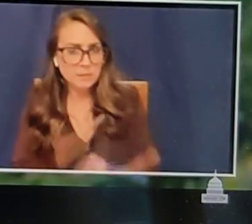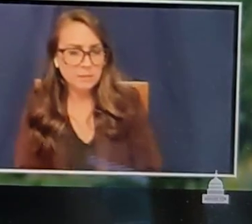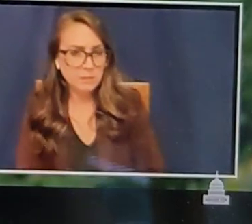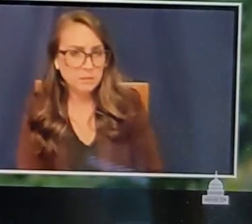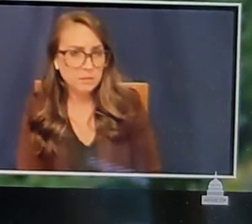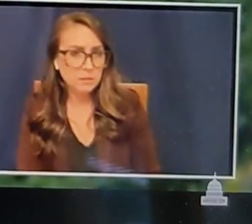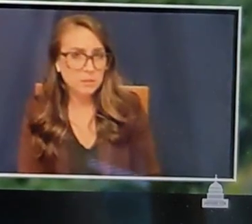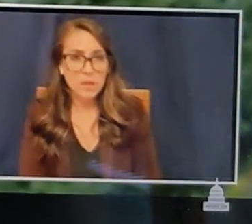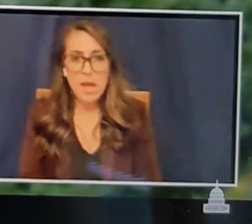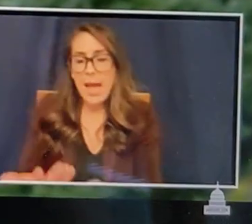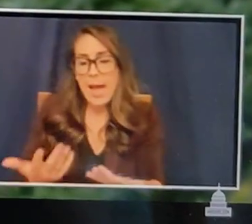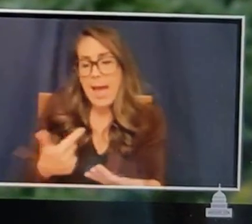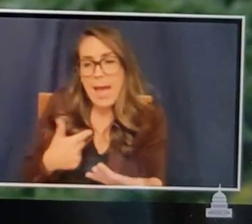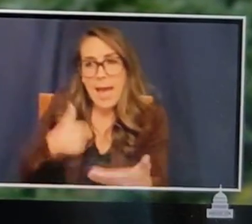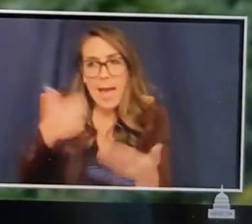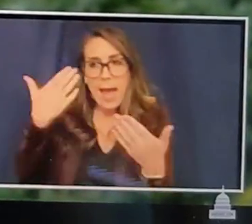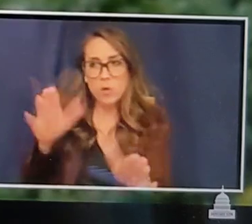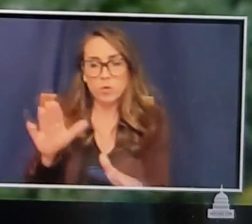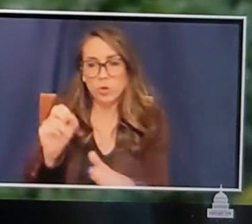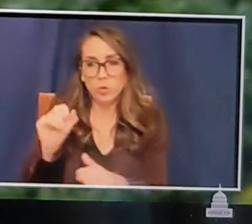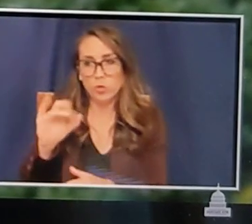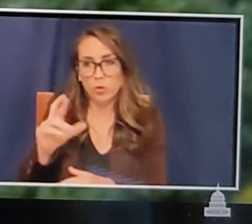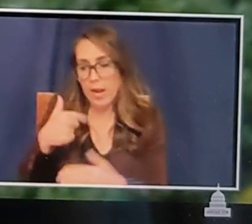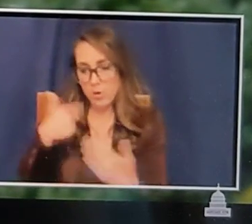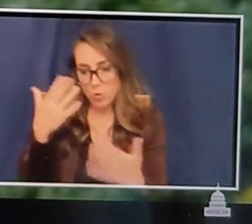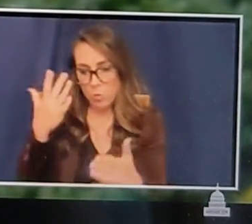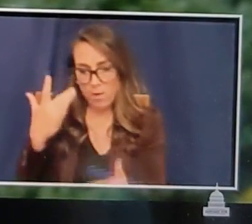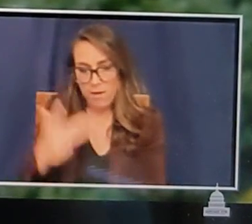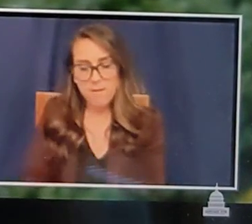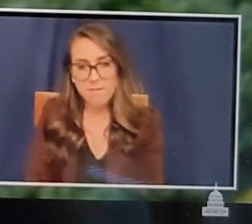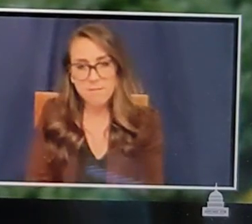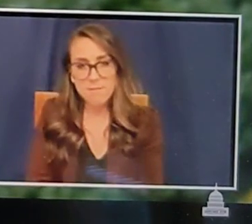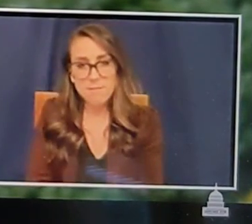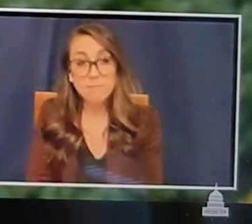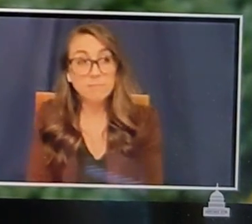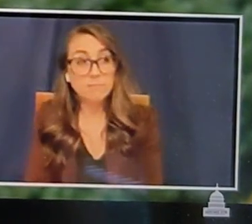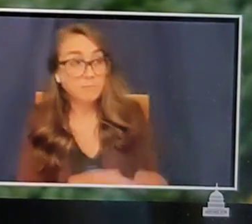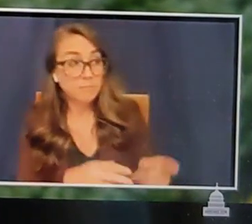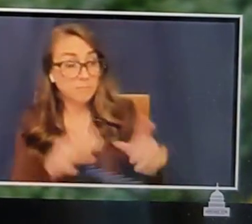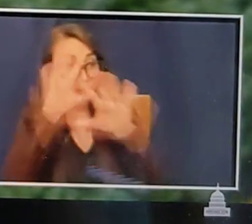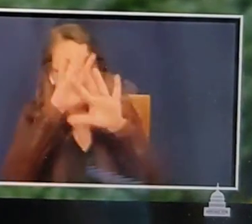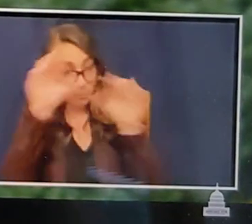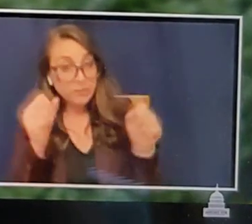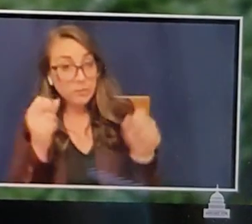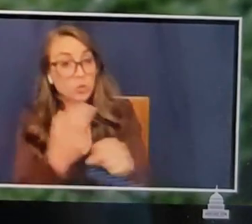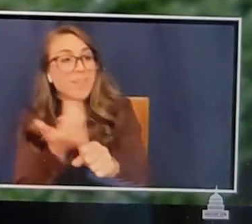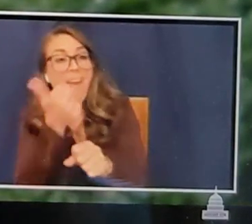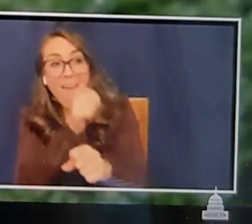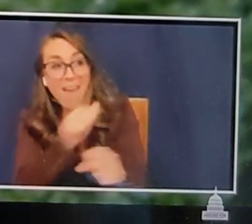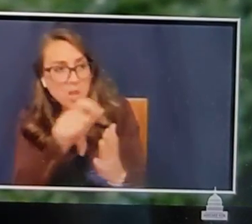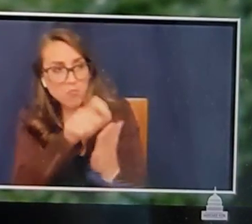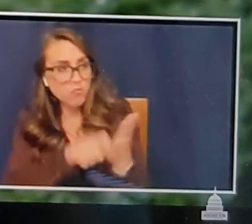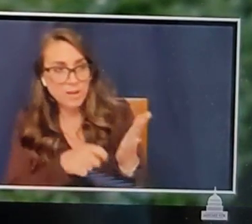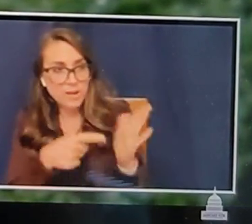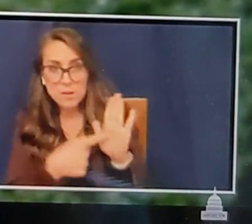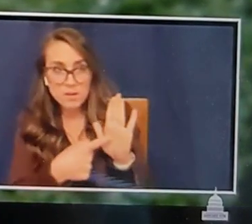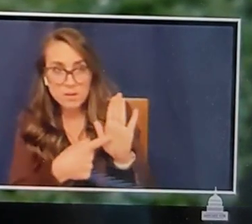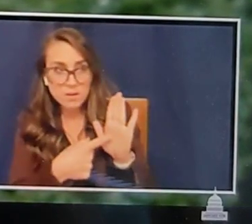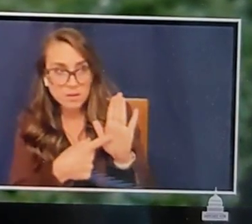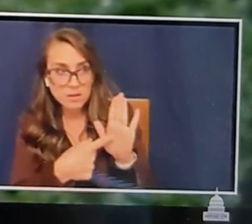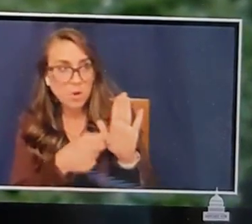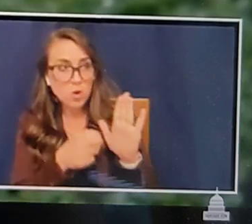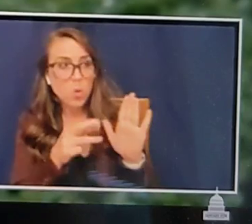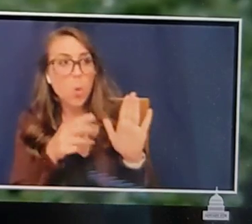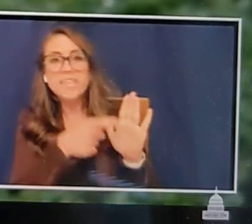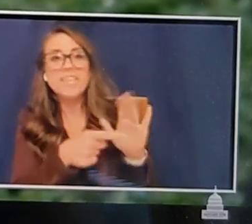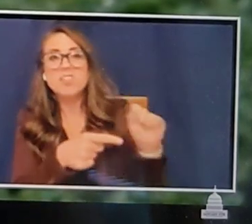I don't know, sir. No, I do not know why. Did the president use any written remarks to your knowledge, or did he just go